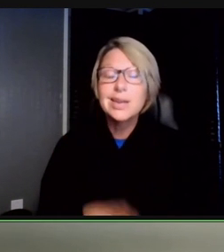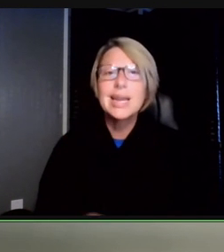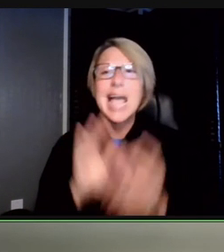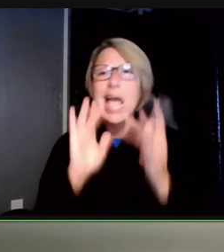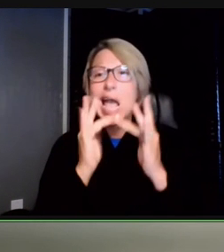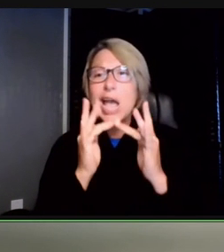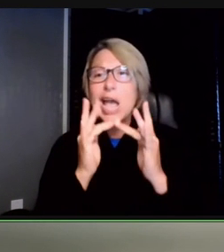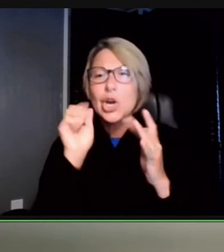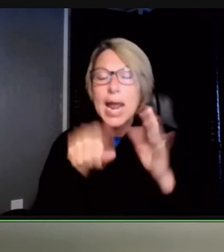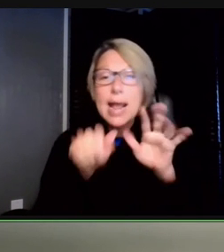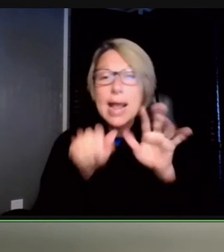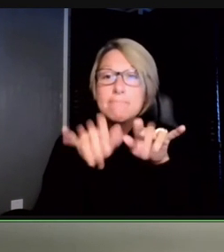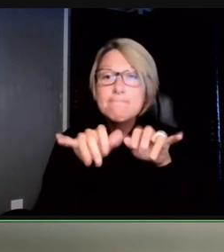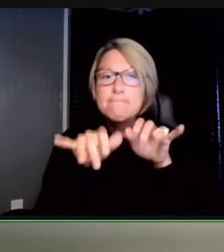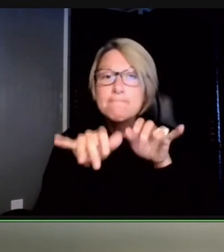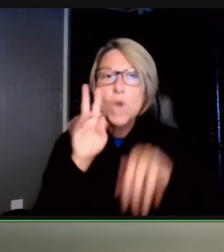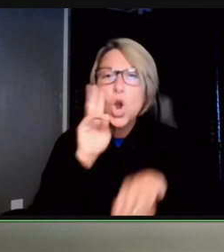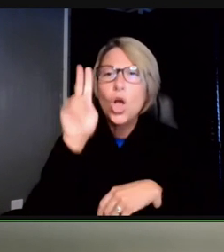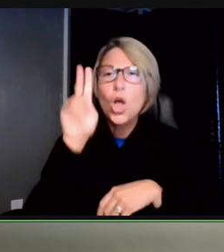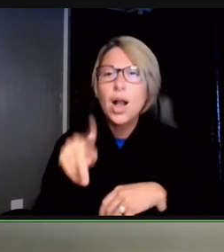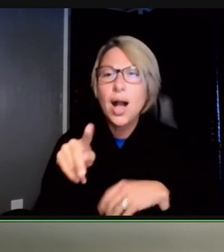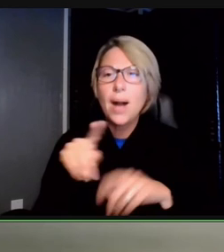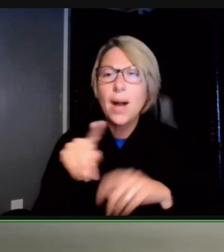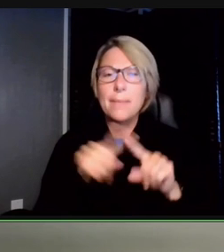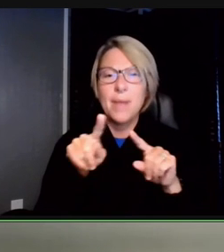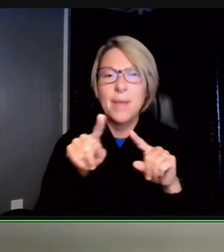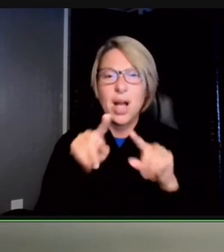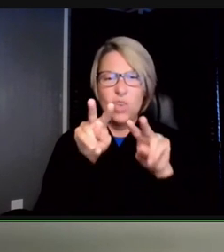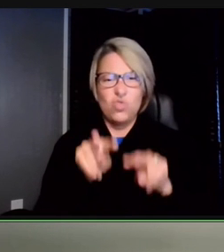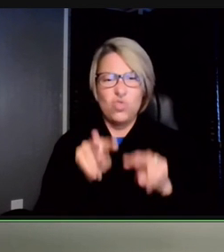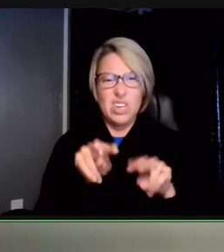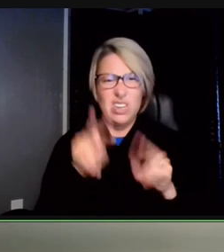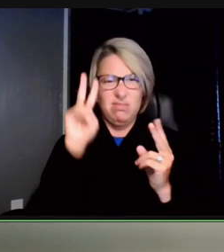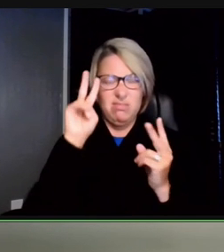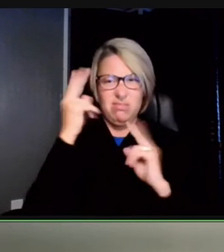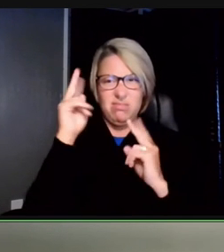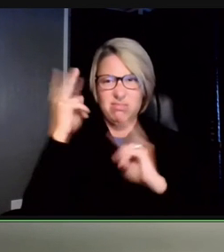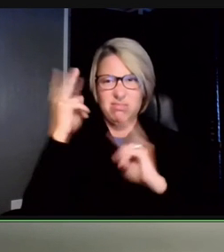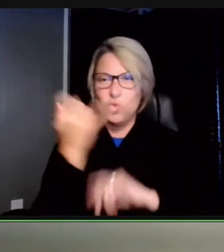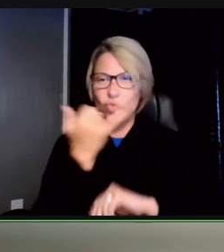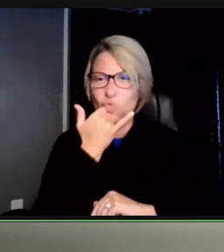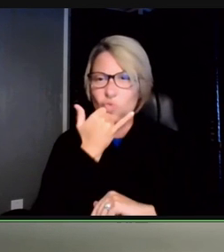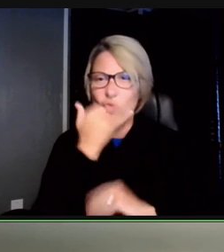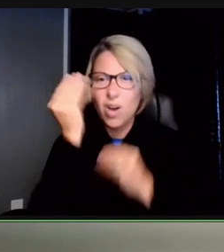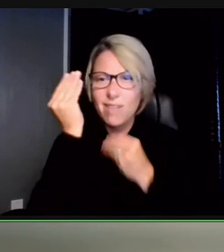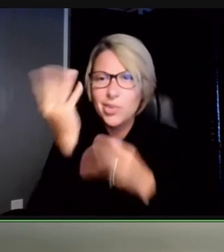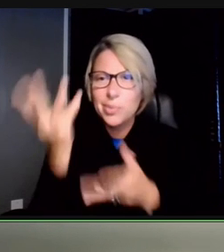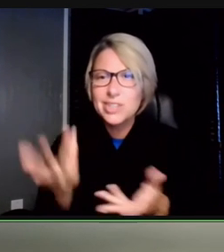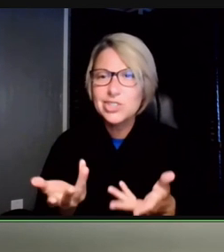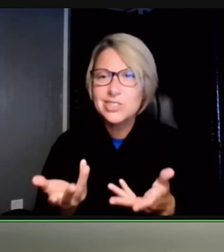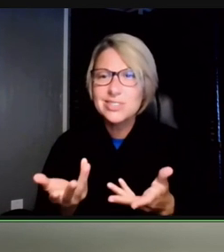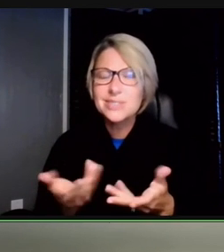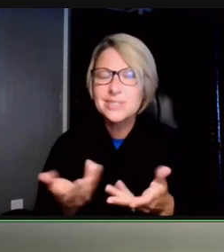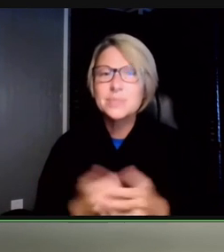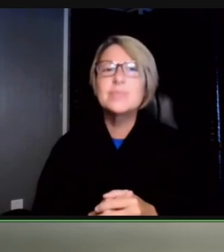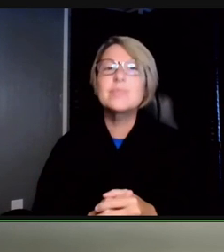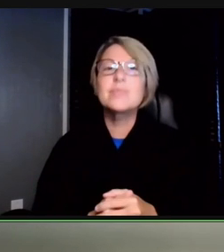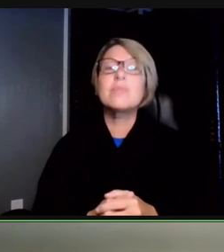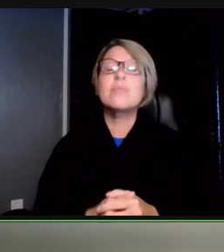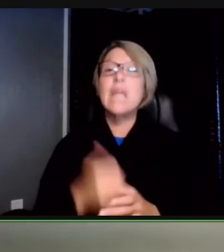of misinformation on the internet. We also need to talk about changes in self-care.